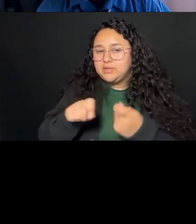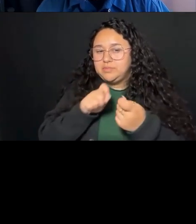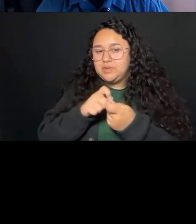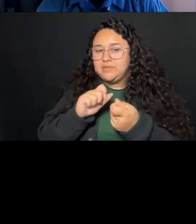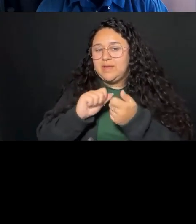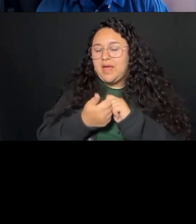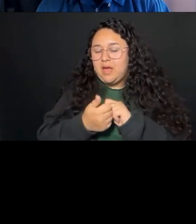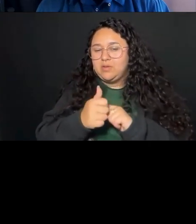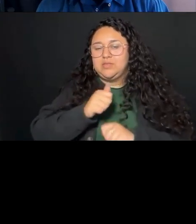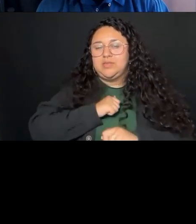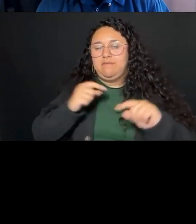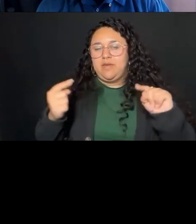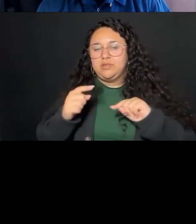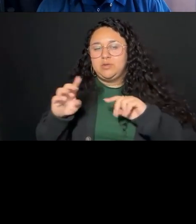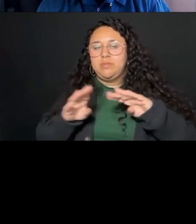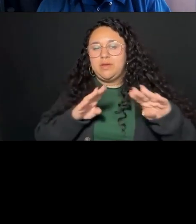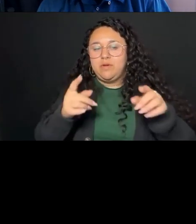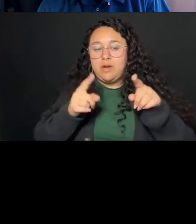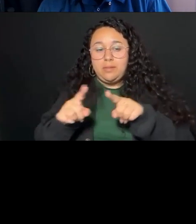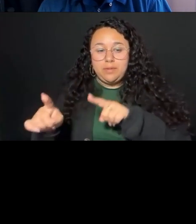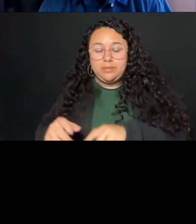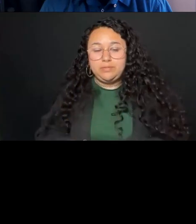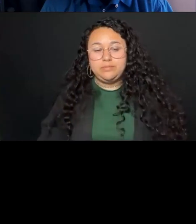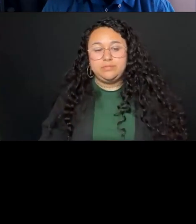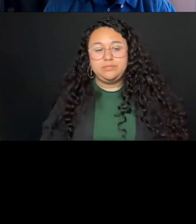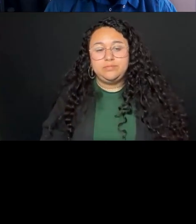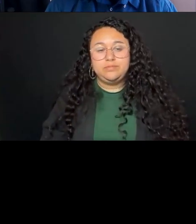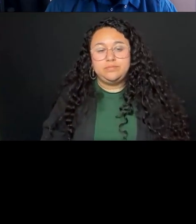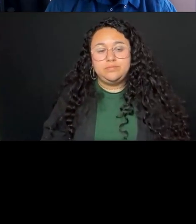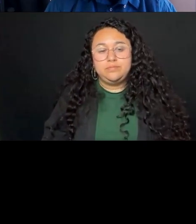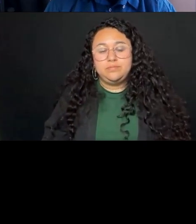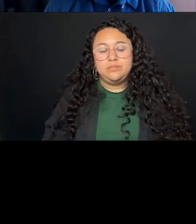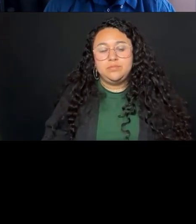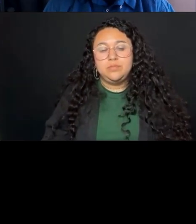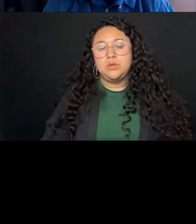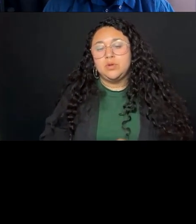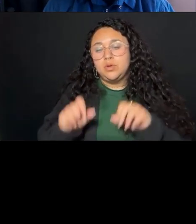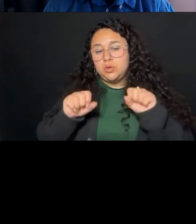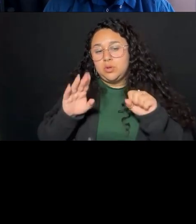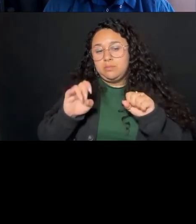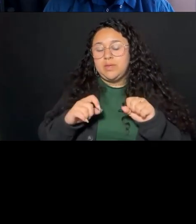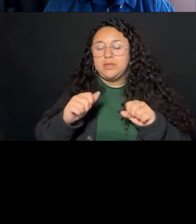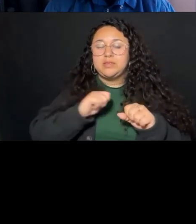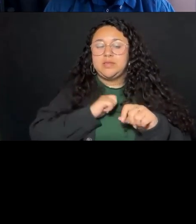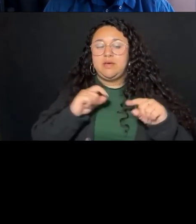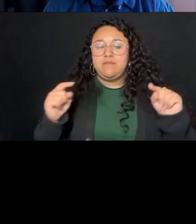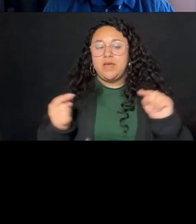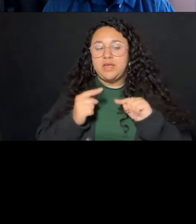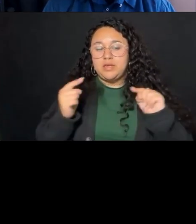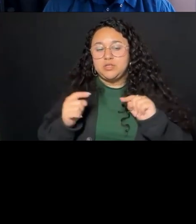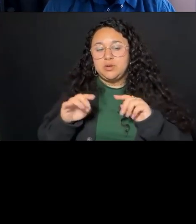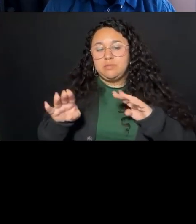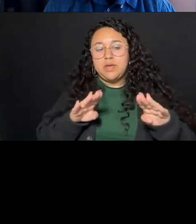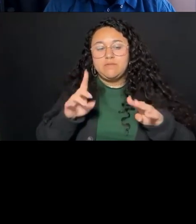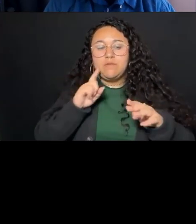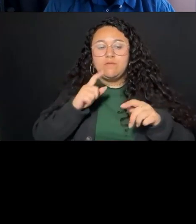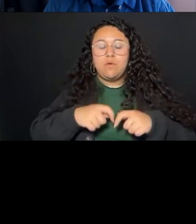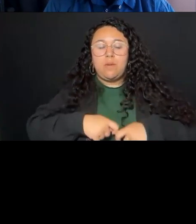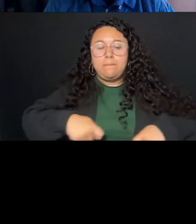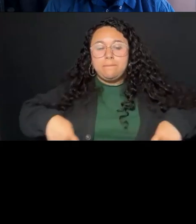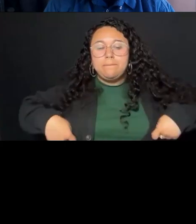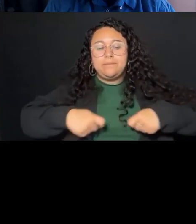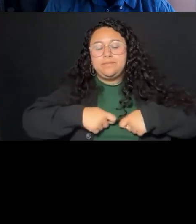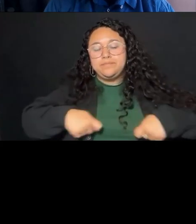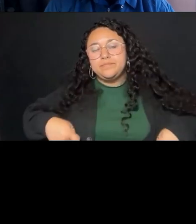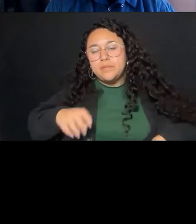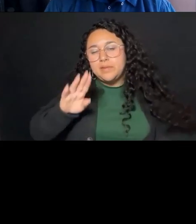happening. There can be self-injuring behaviors that are related to things like binding, chest binding, or